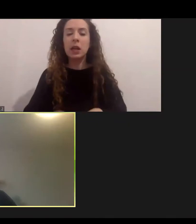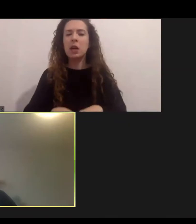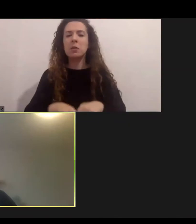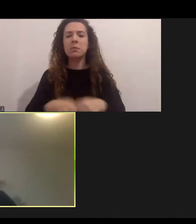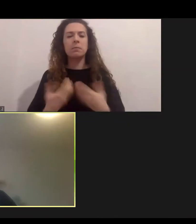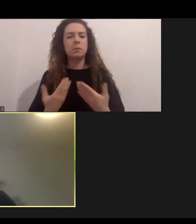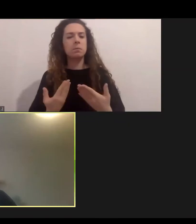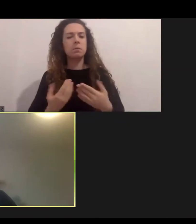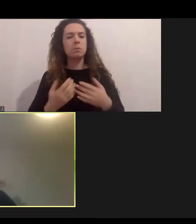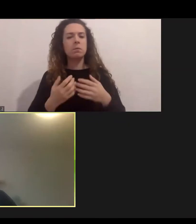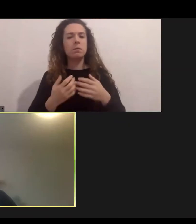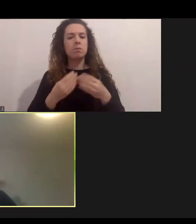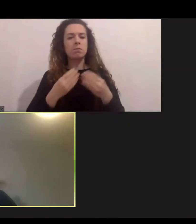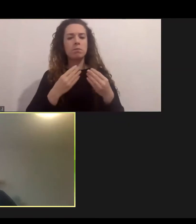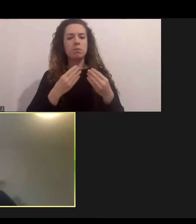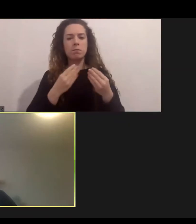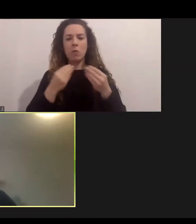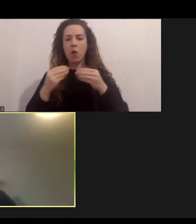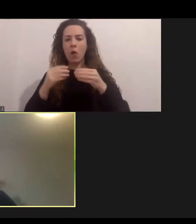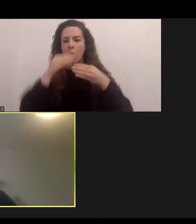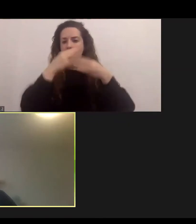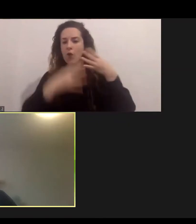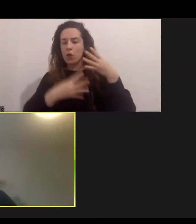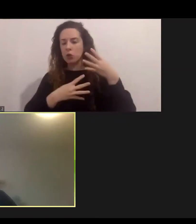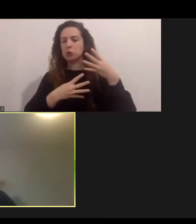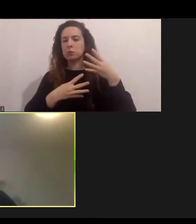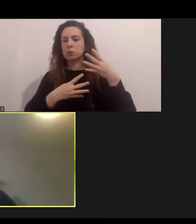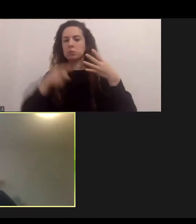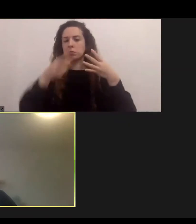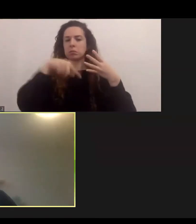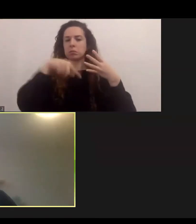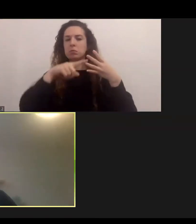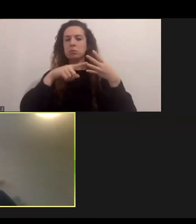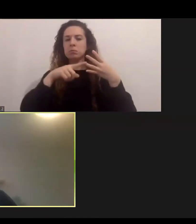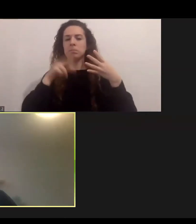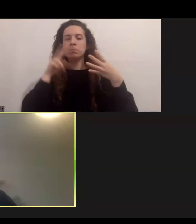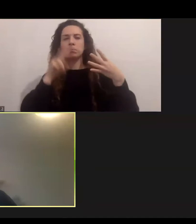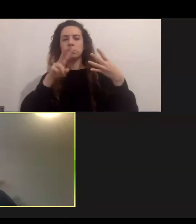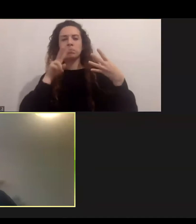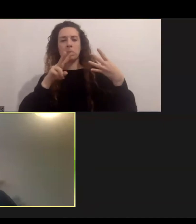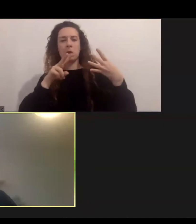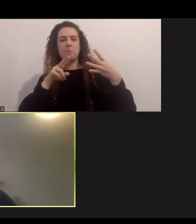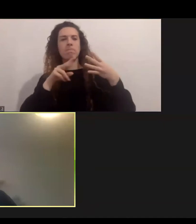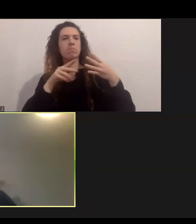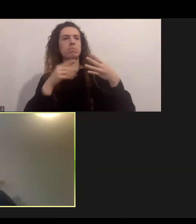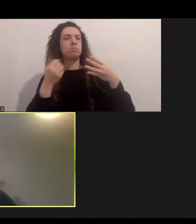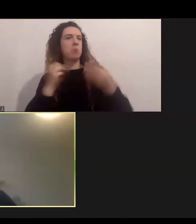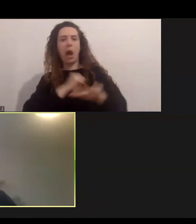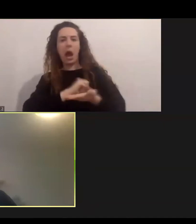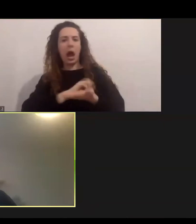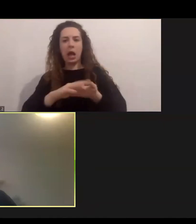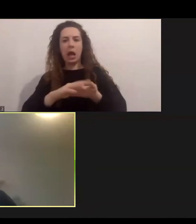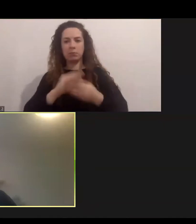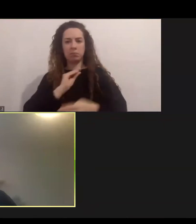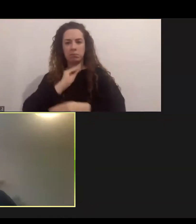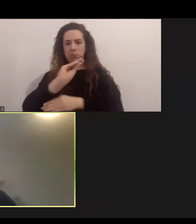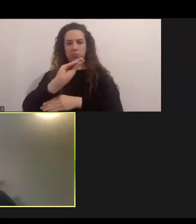personal contact during COVID and the hardest period.